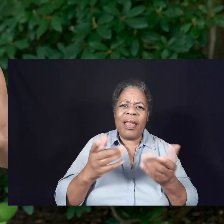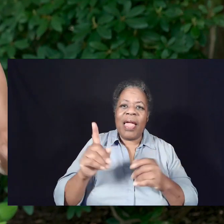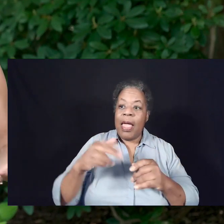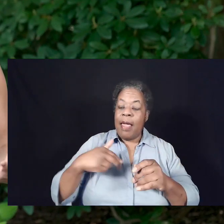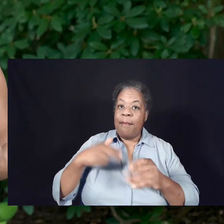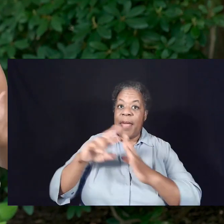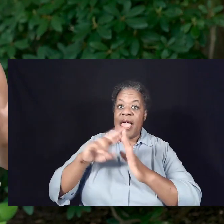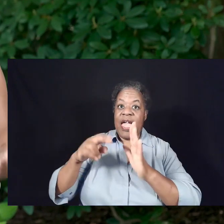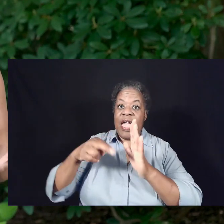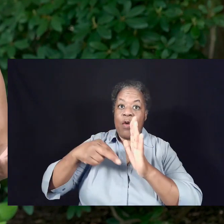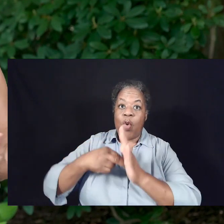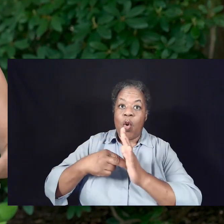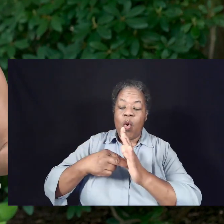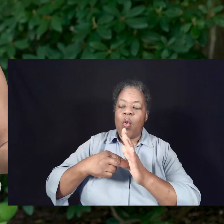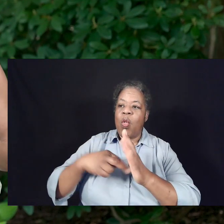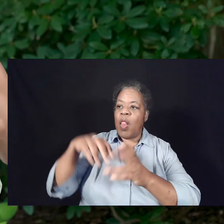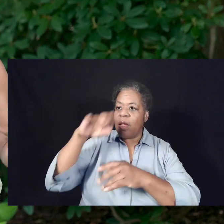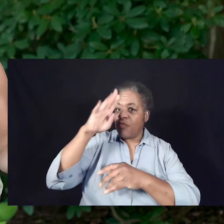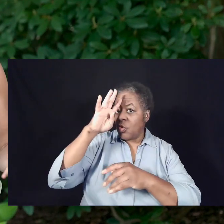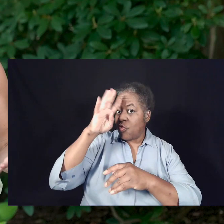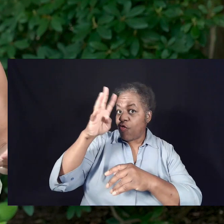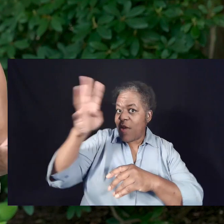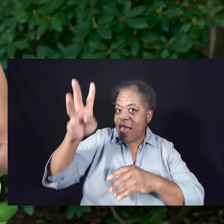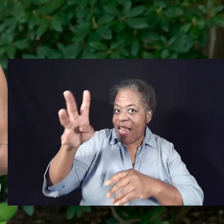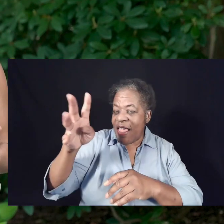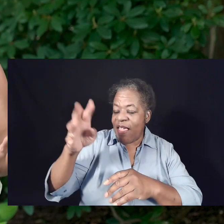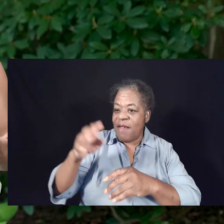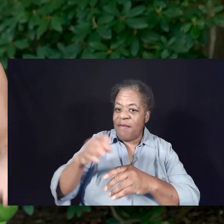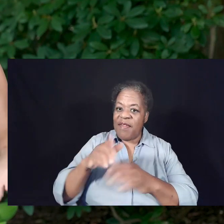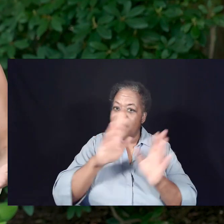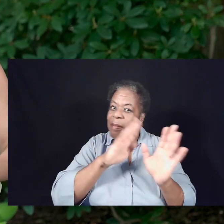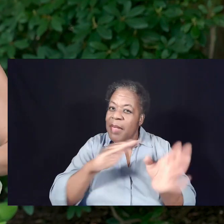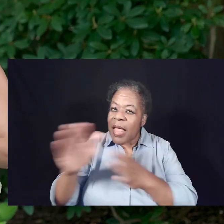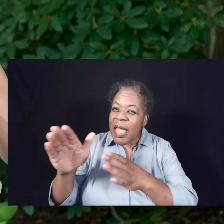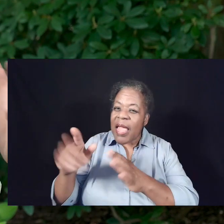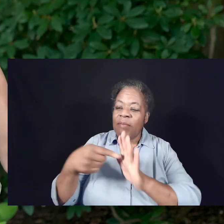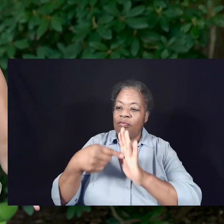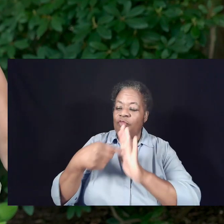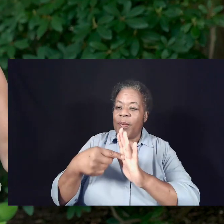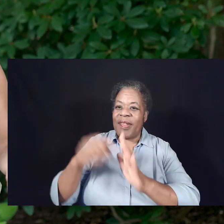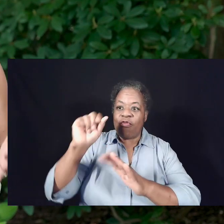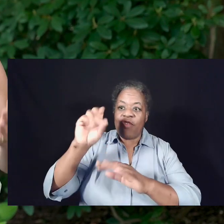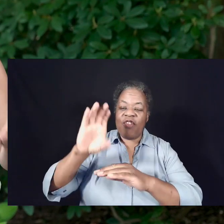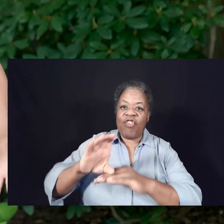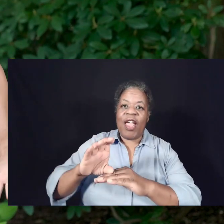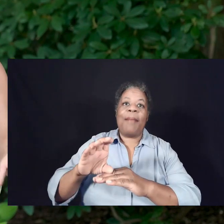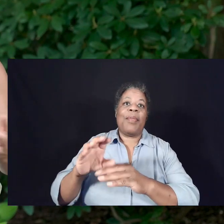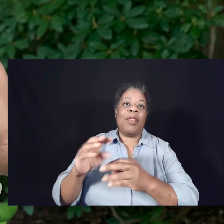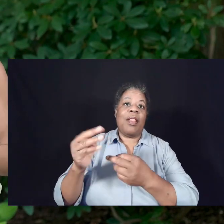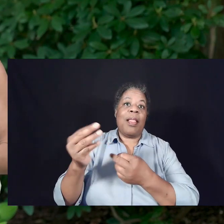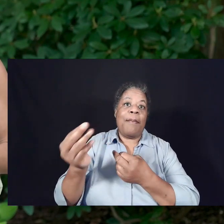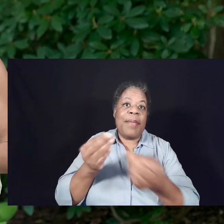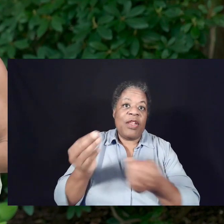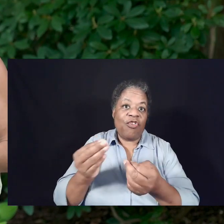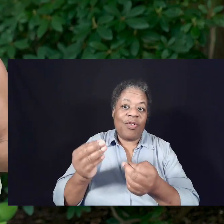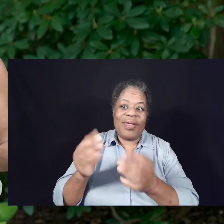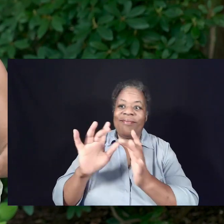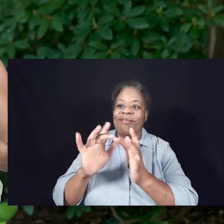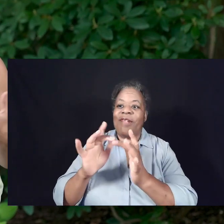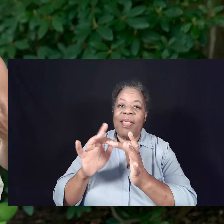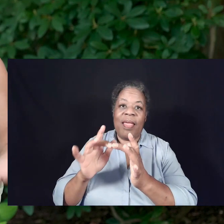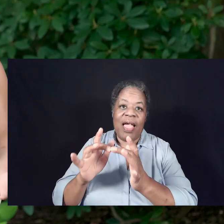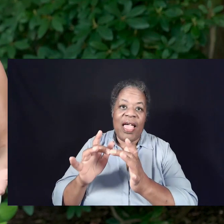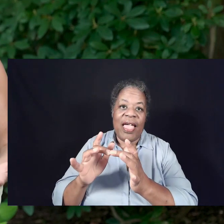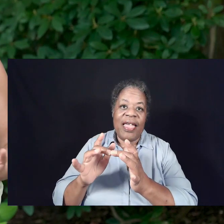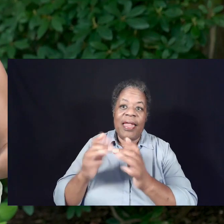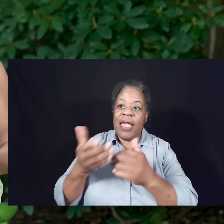to creatively, strategically, and innovatively represent Grace's ministry as a whole in the online space, with the